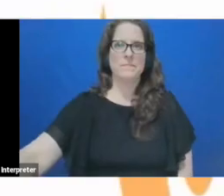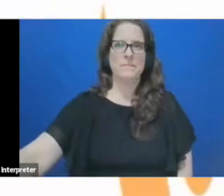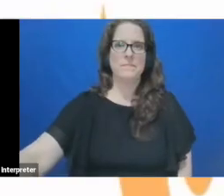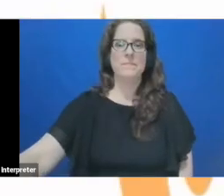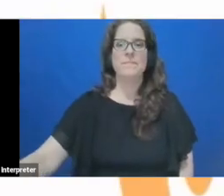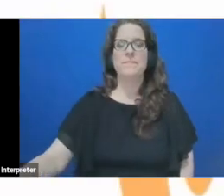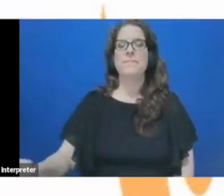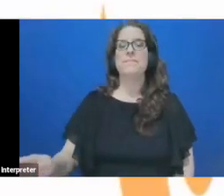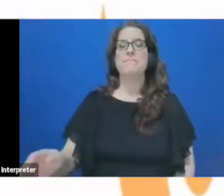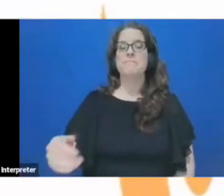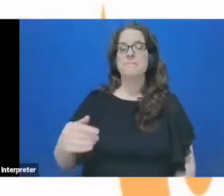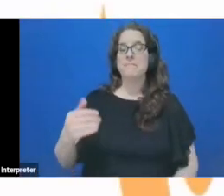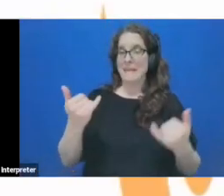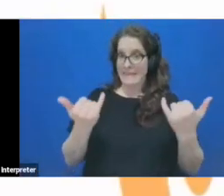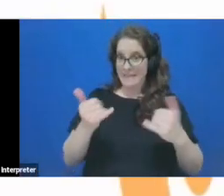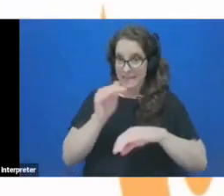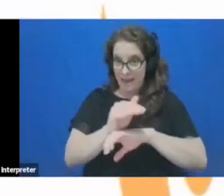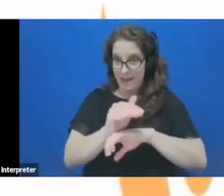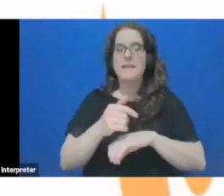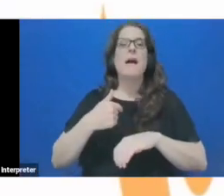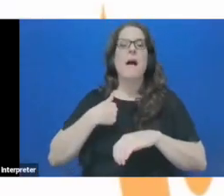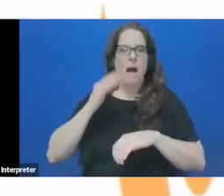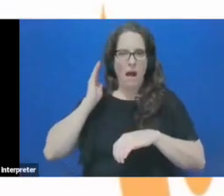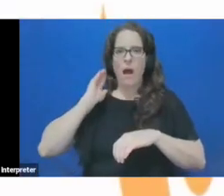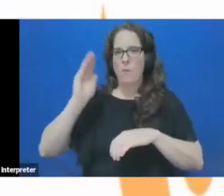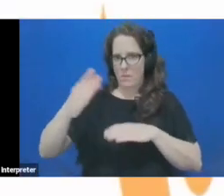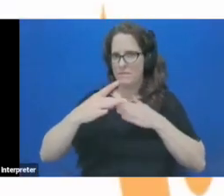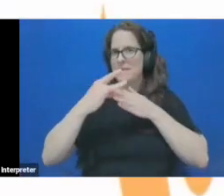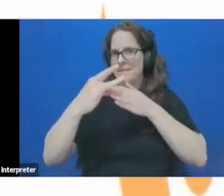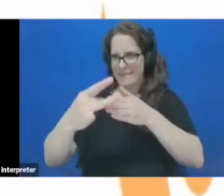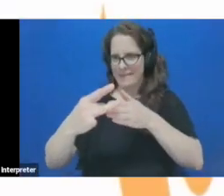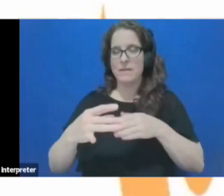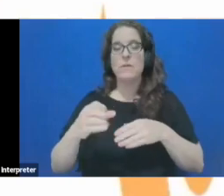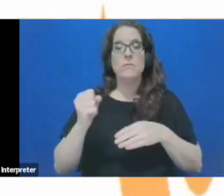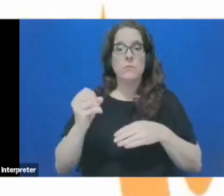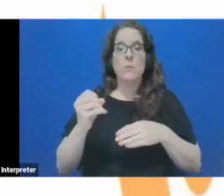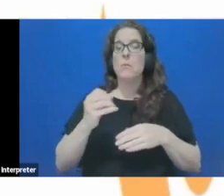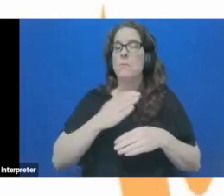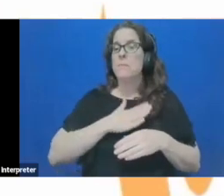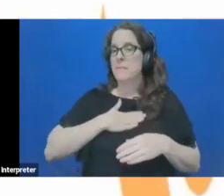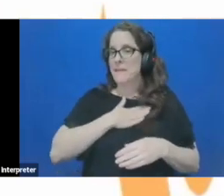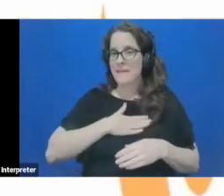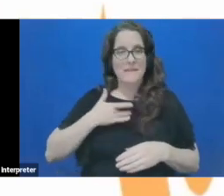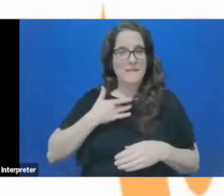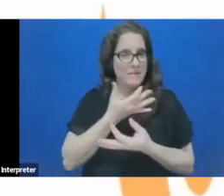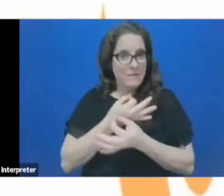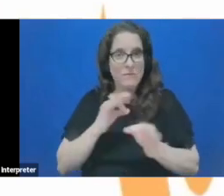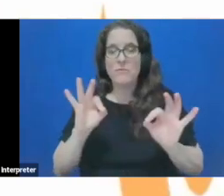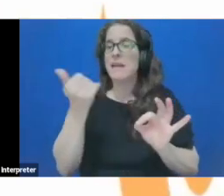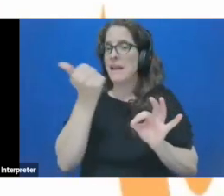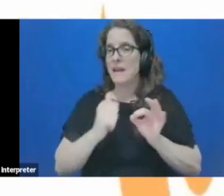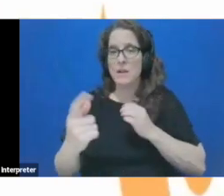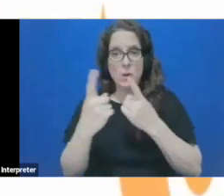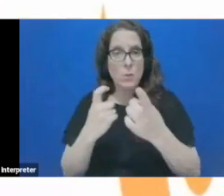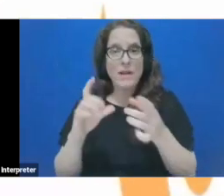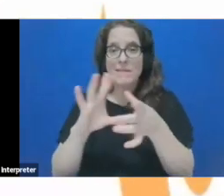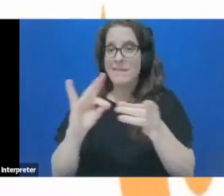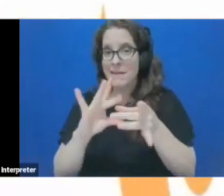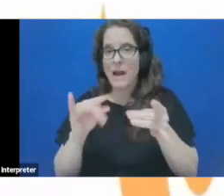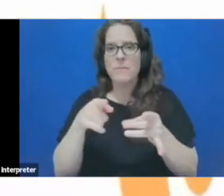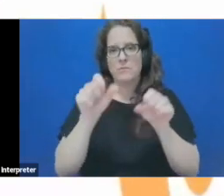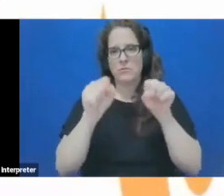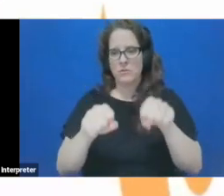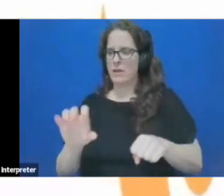I will be your moderator this evening, so please feel free to send any questions or comments in the chat box below. We are delighted to offer